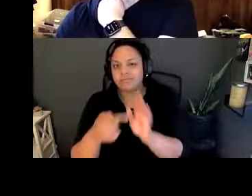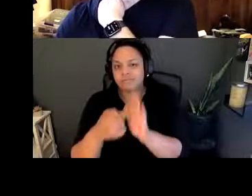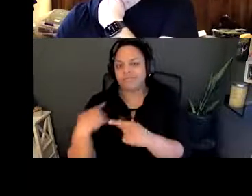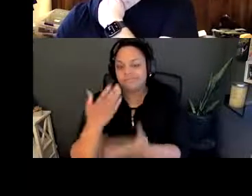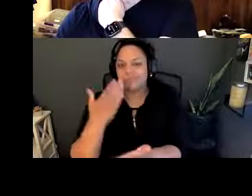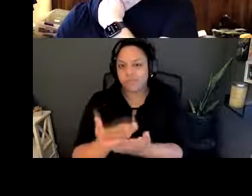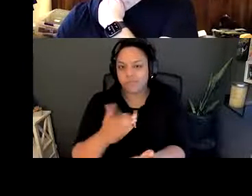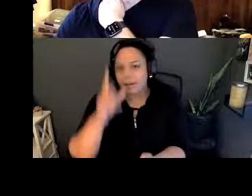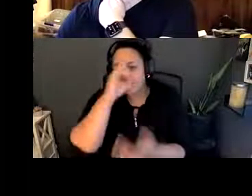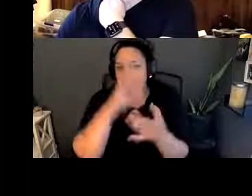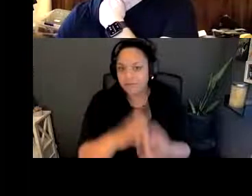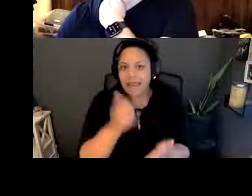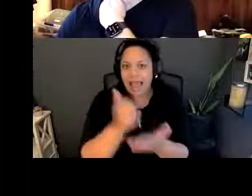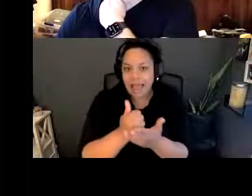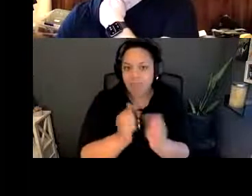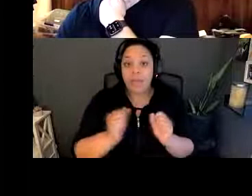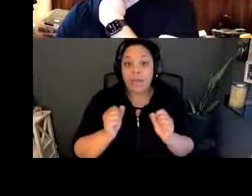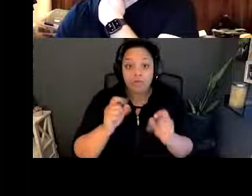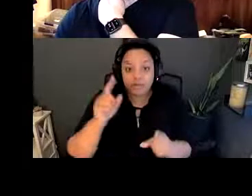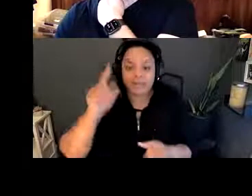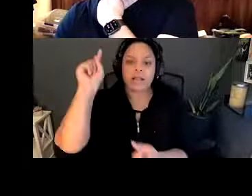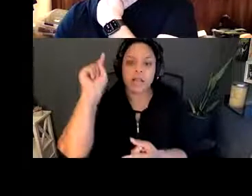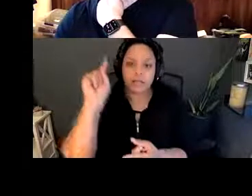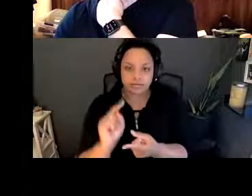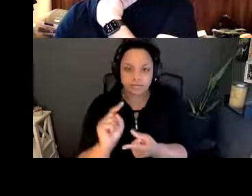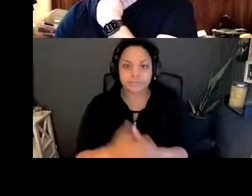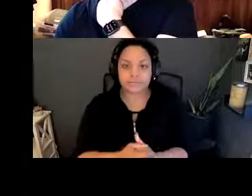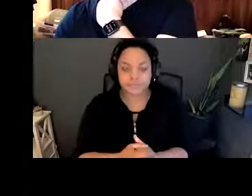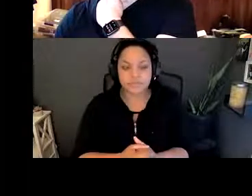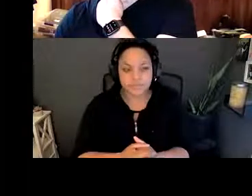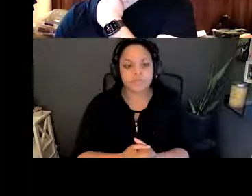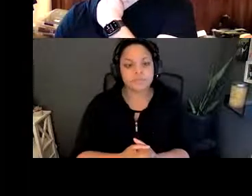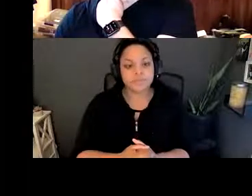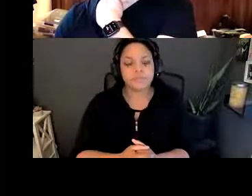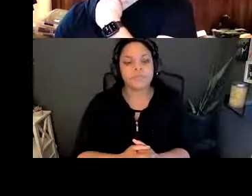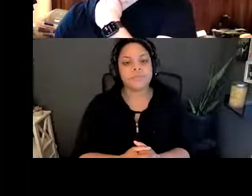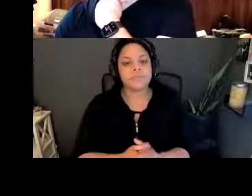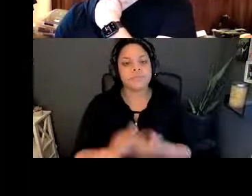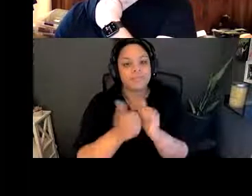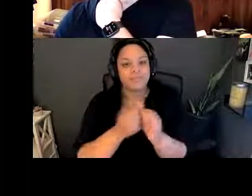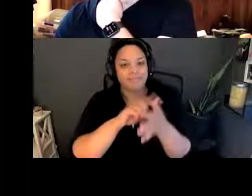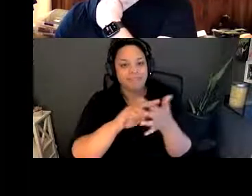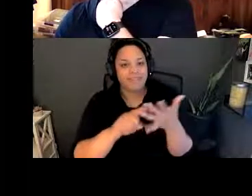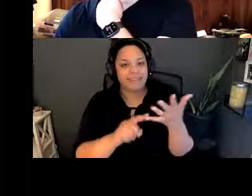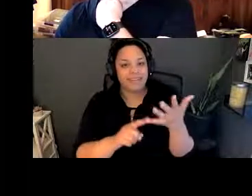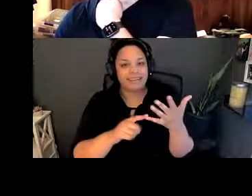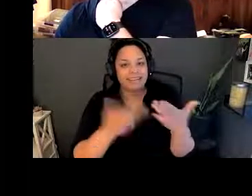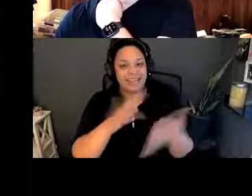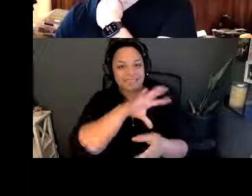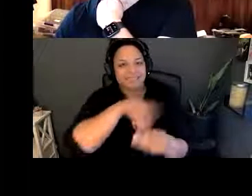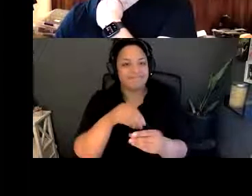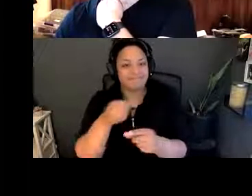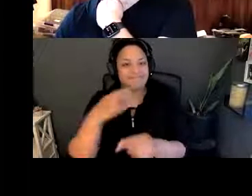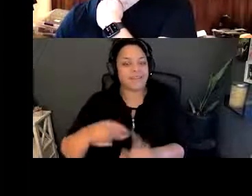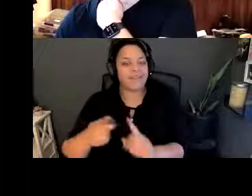evidence that it's helpful in doing this. And what do we know about all of these mechanisms of action? Well,